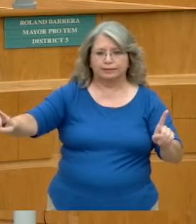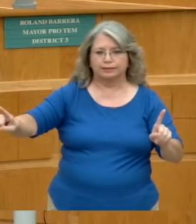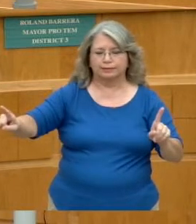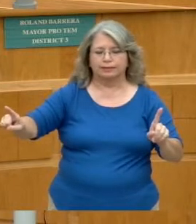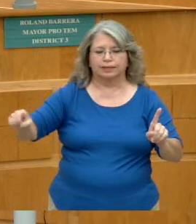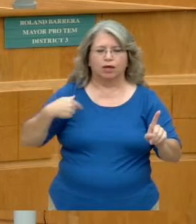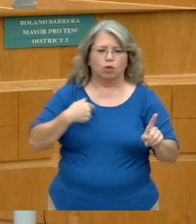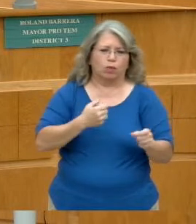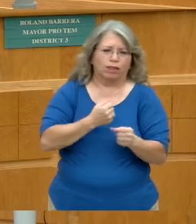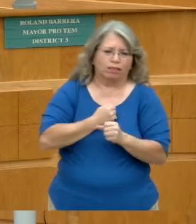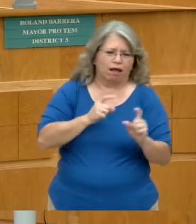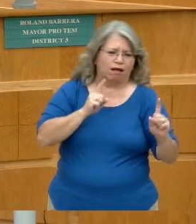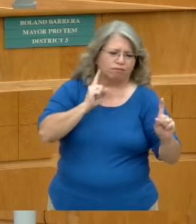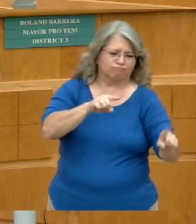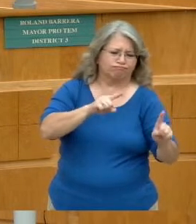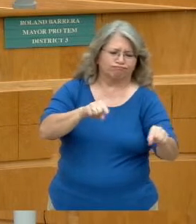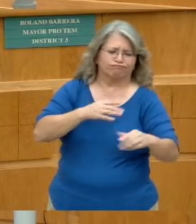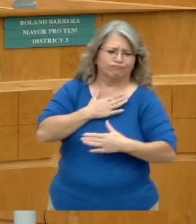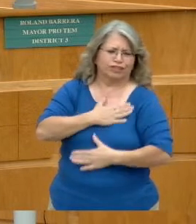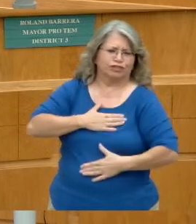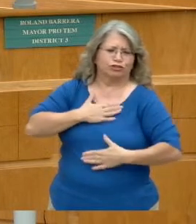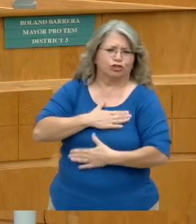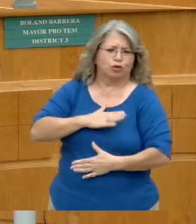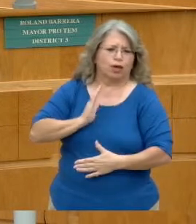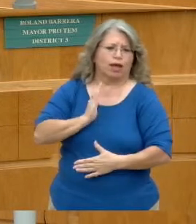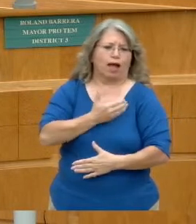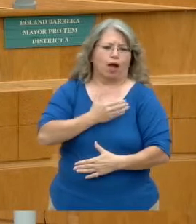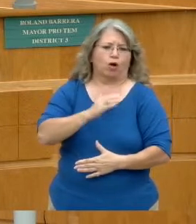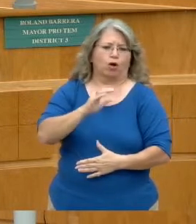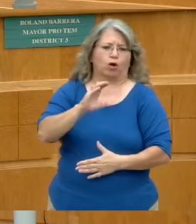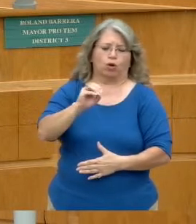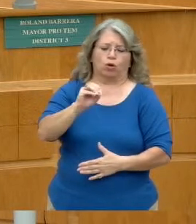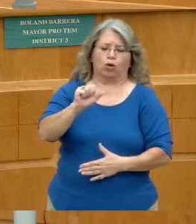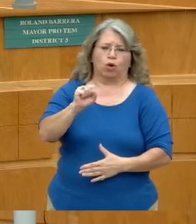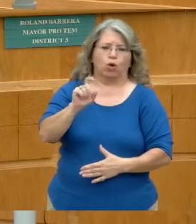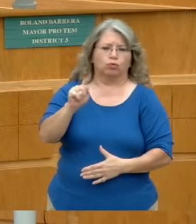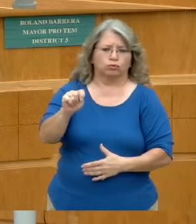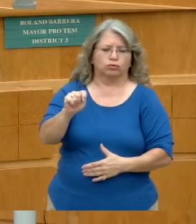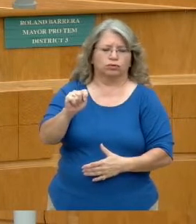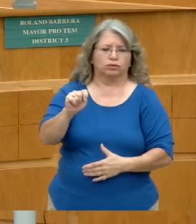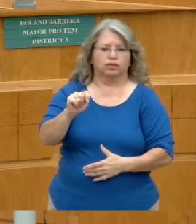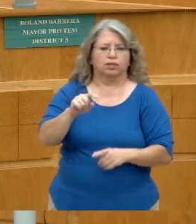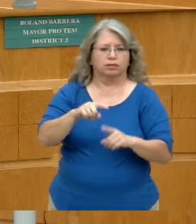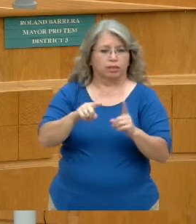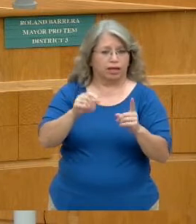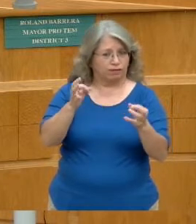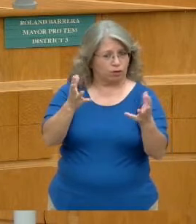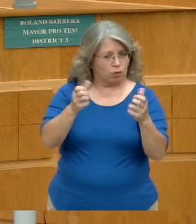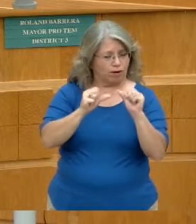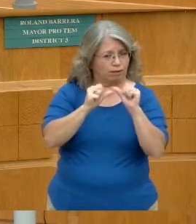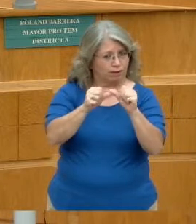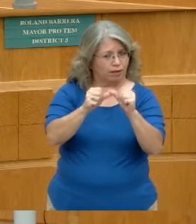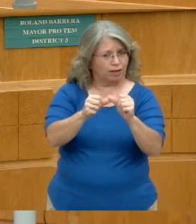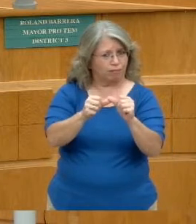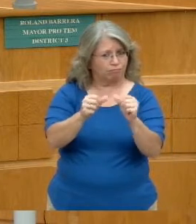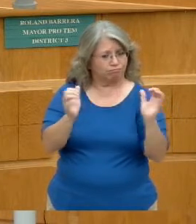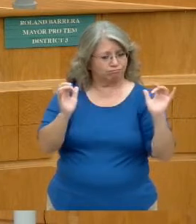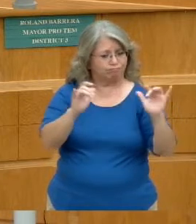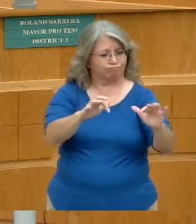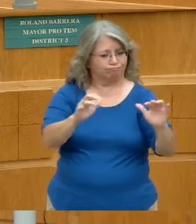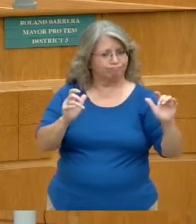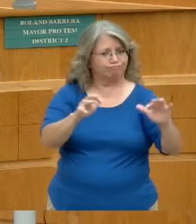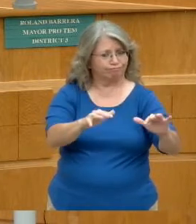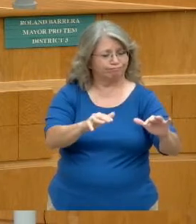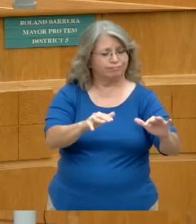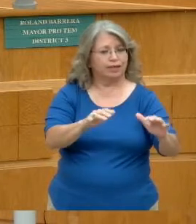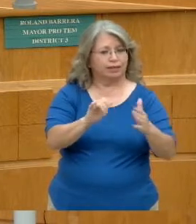enjoying all of the marvels that it has to offer. But if you really want to keep each other coming back again and again, this is the way to ensure